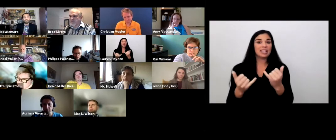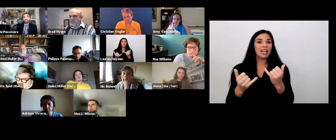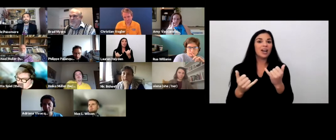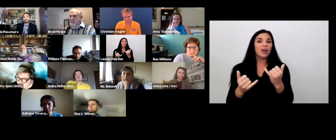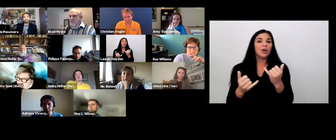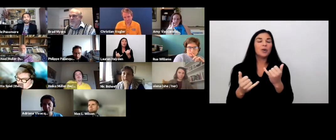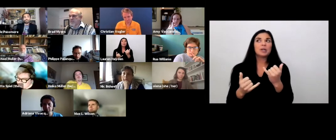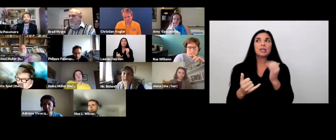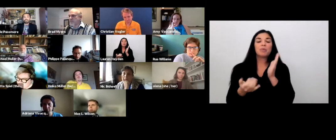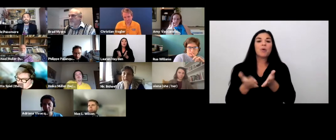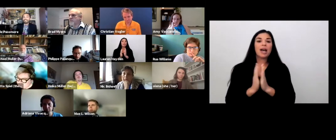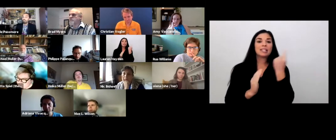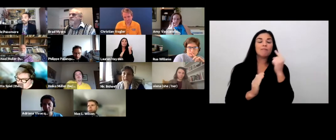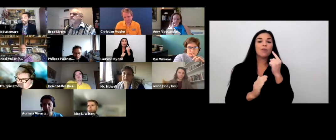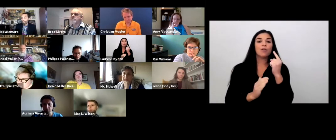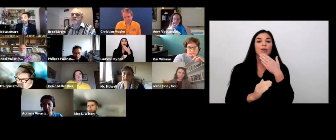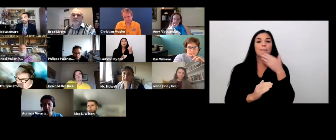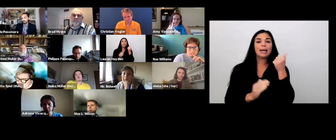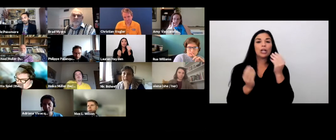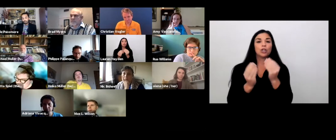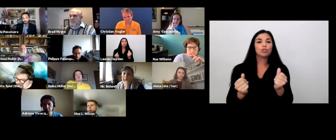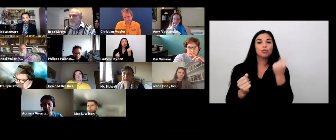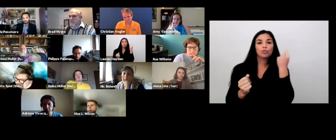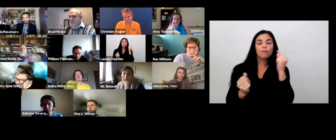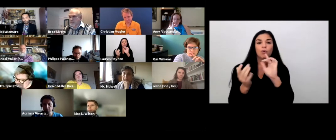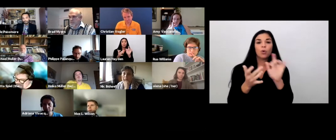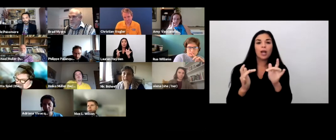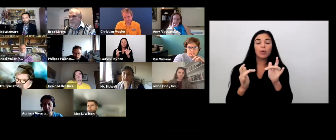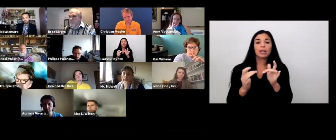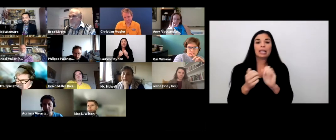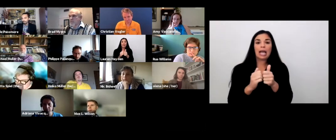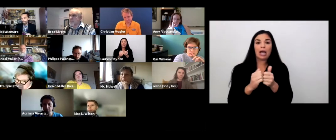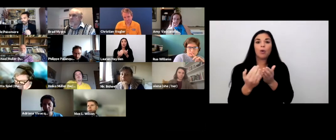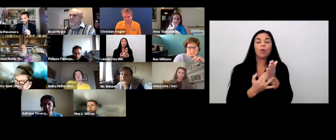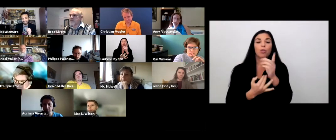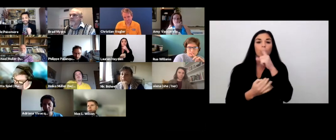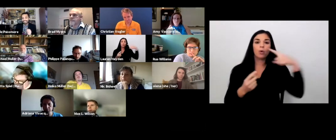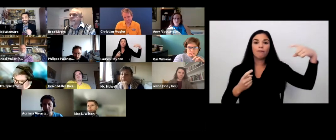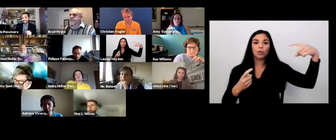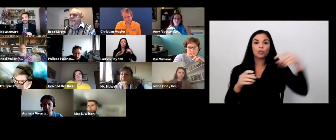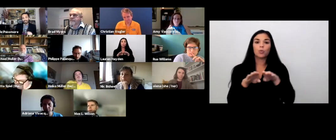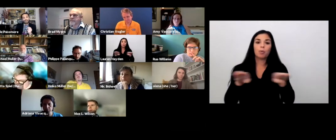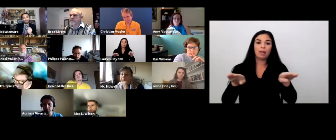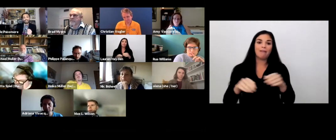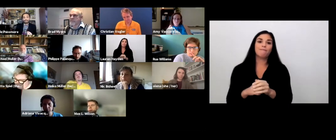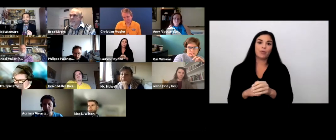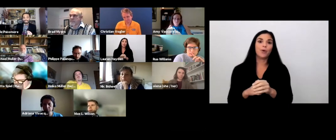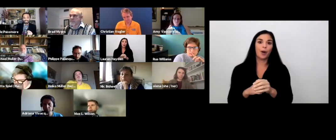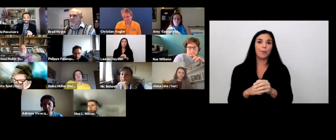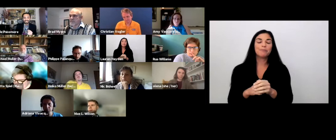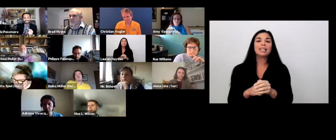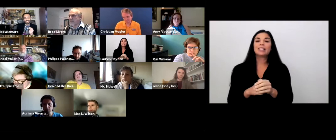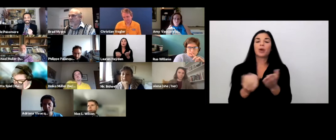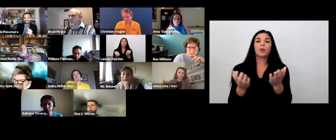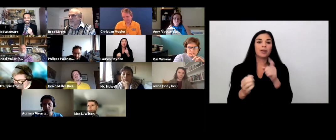better solutions to networking through virtual platforms. That's something I would like to at least dedicate 5 or 10 minutes